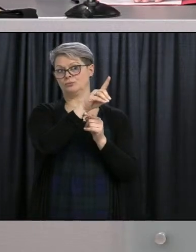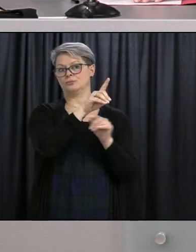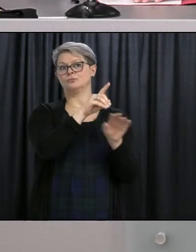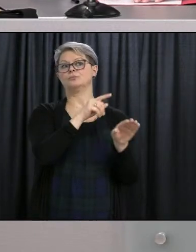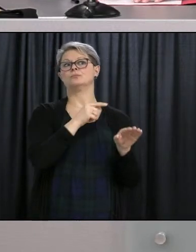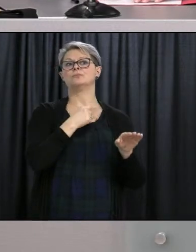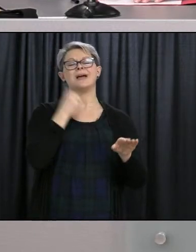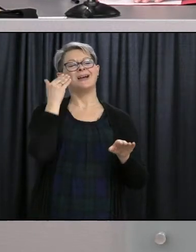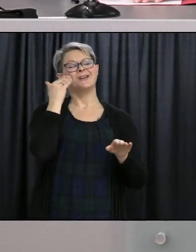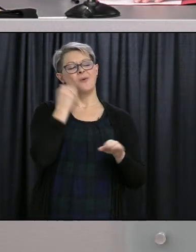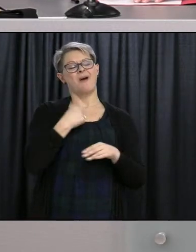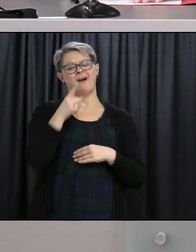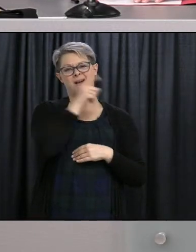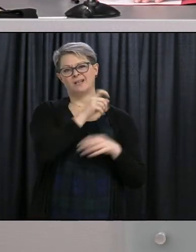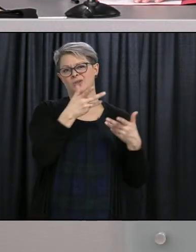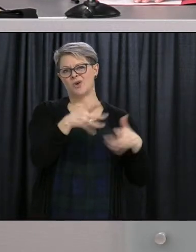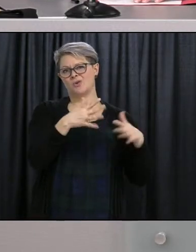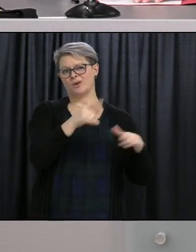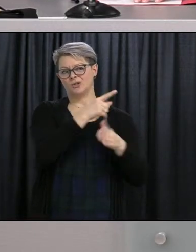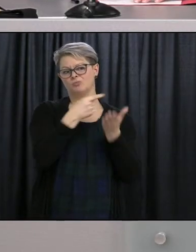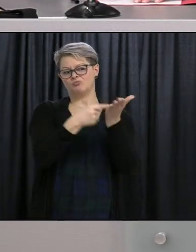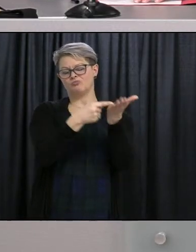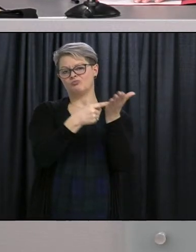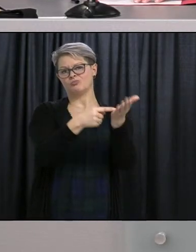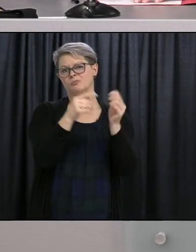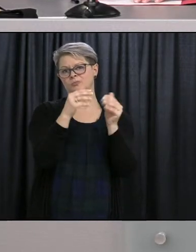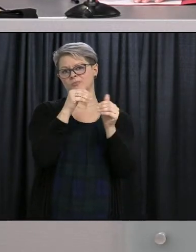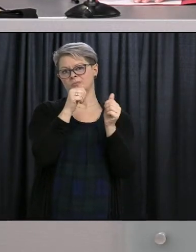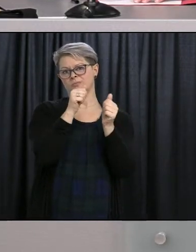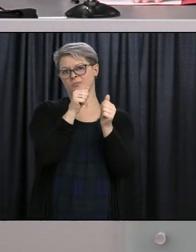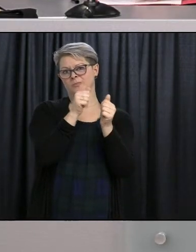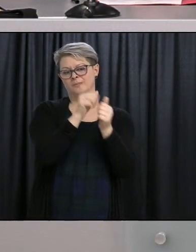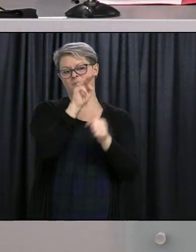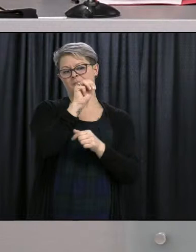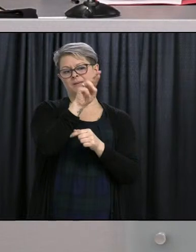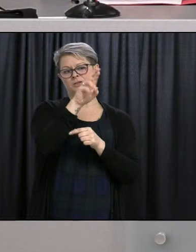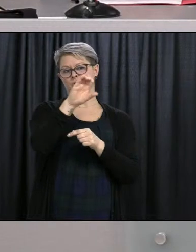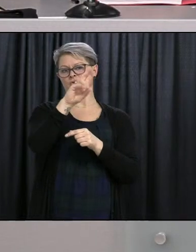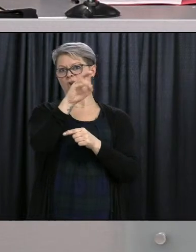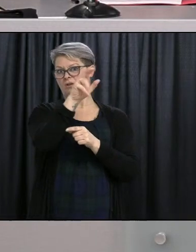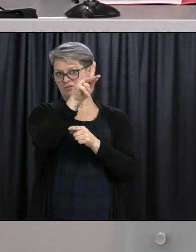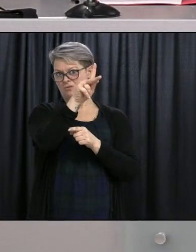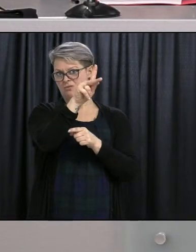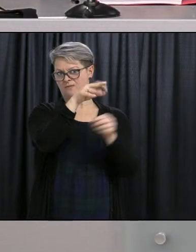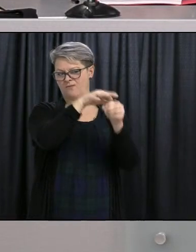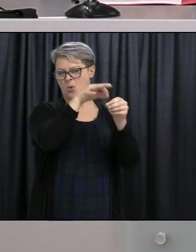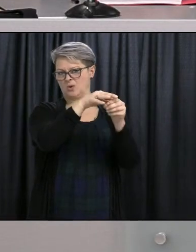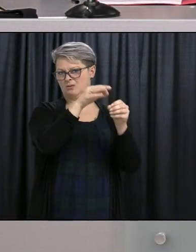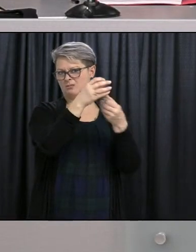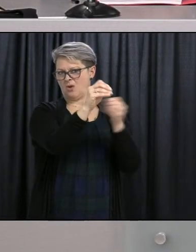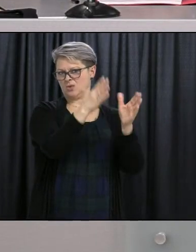of your conversation with Mr. Chalk, but I do want to ask you,